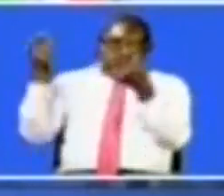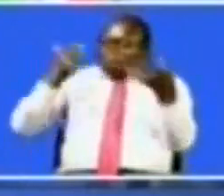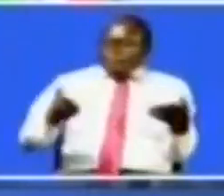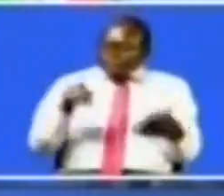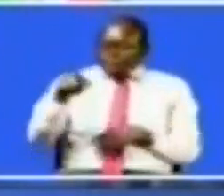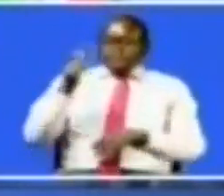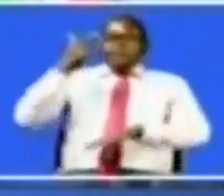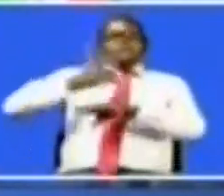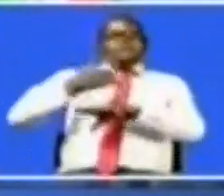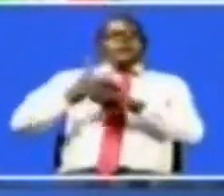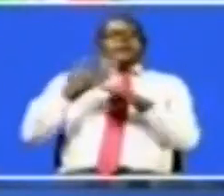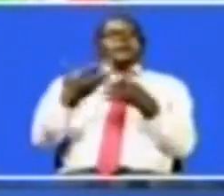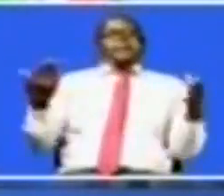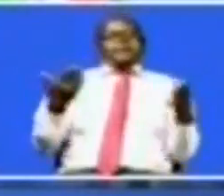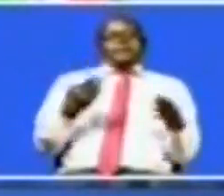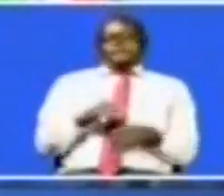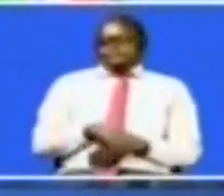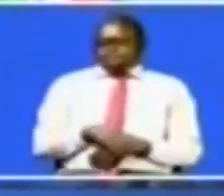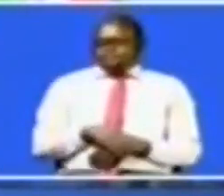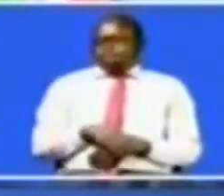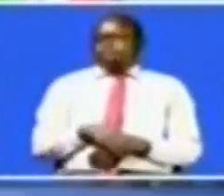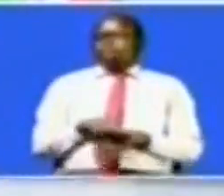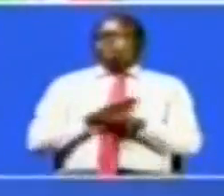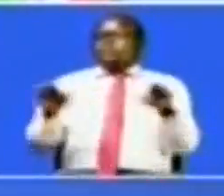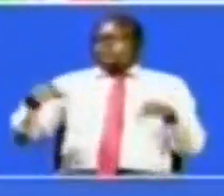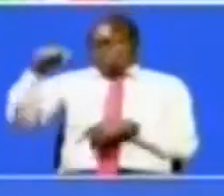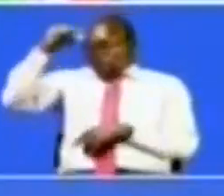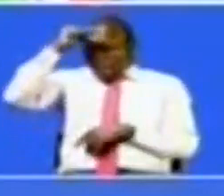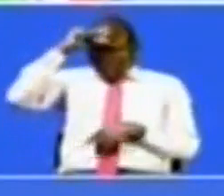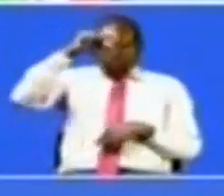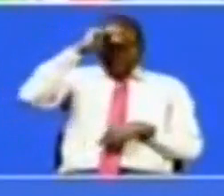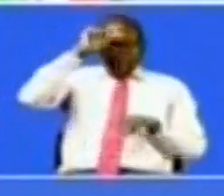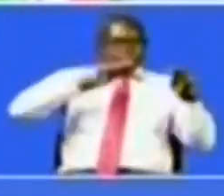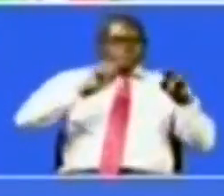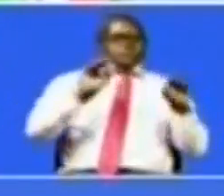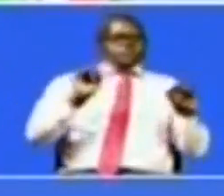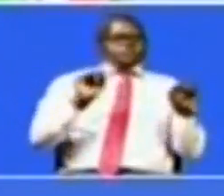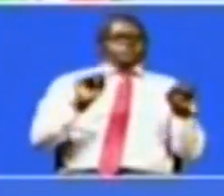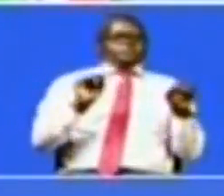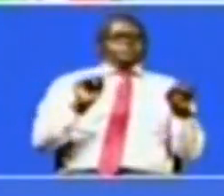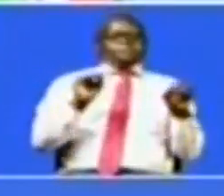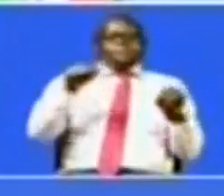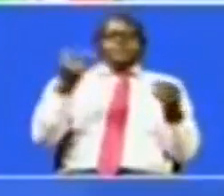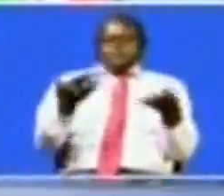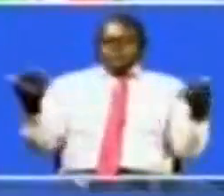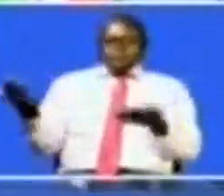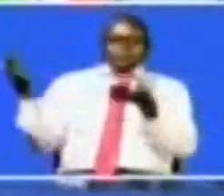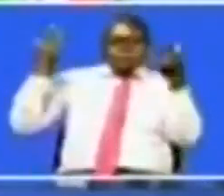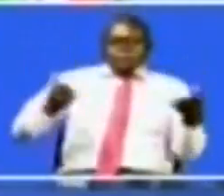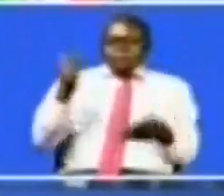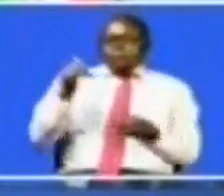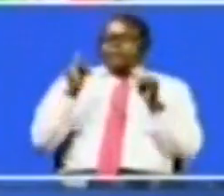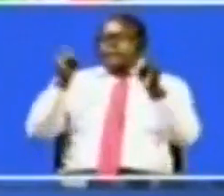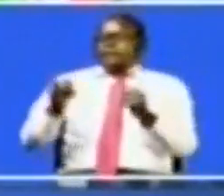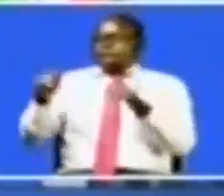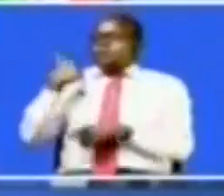these products are not imported by government. So it's not a government-to-government negotiation. These products are imported by